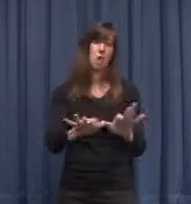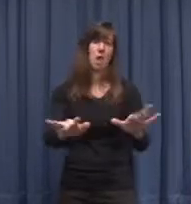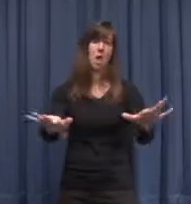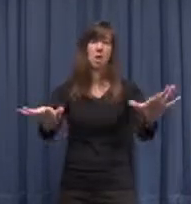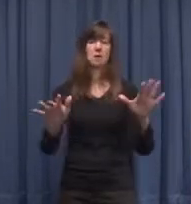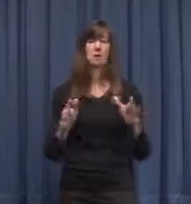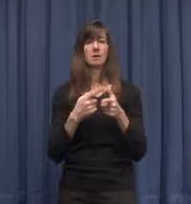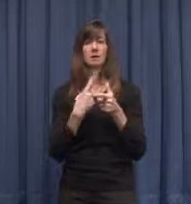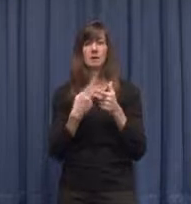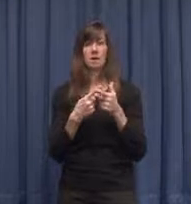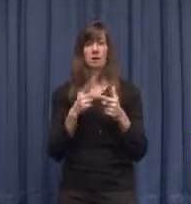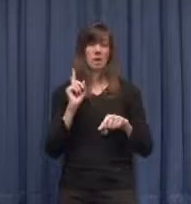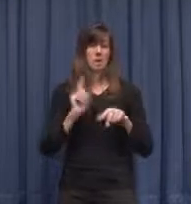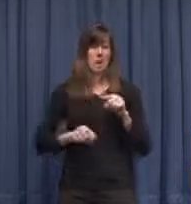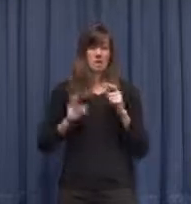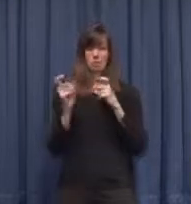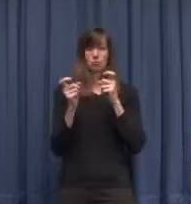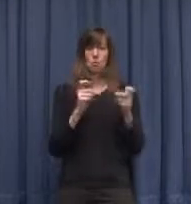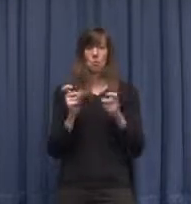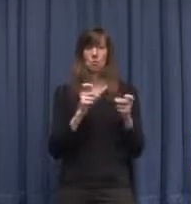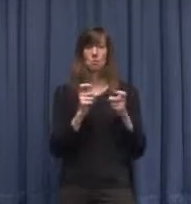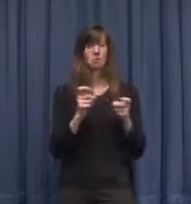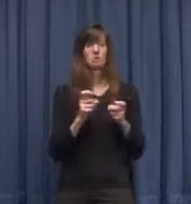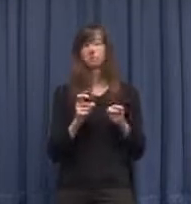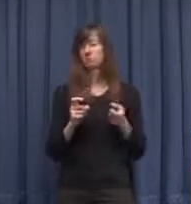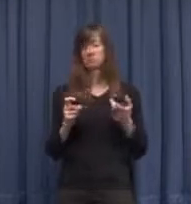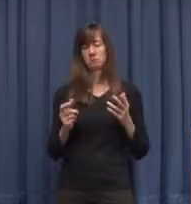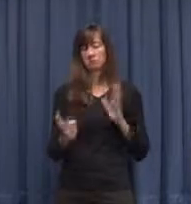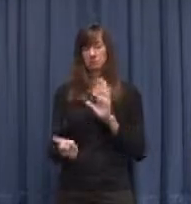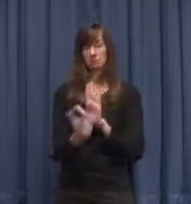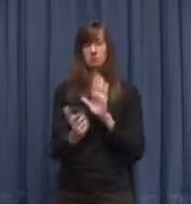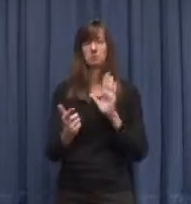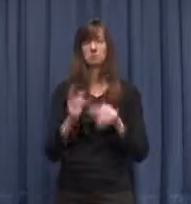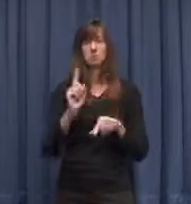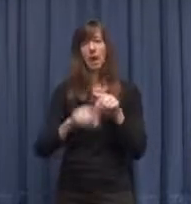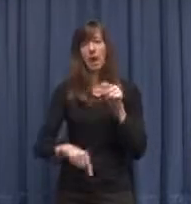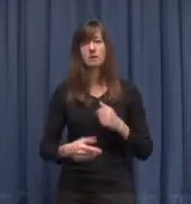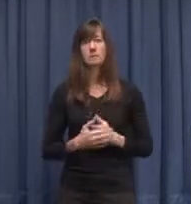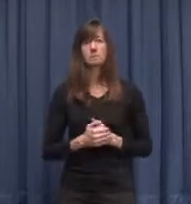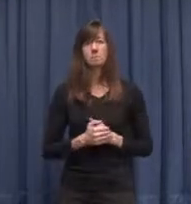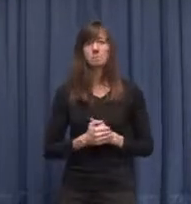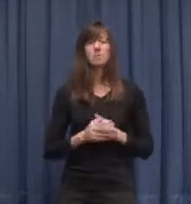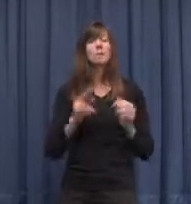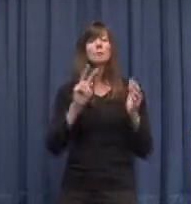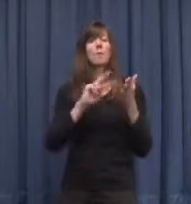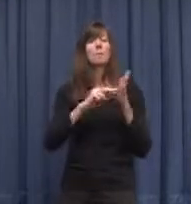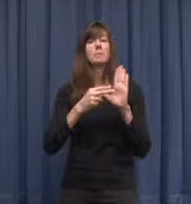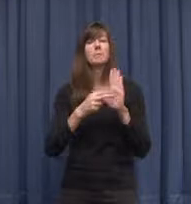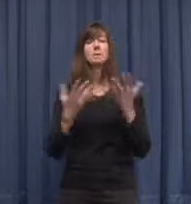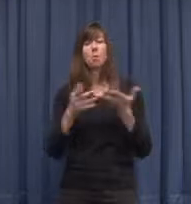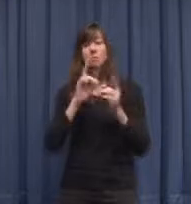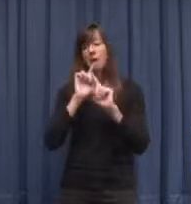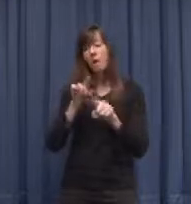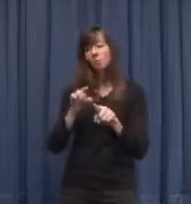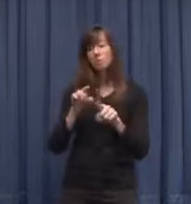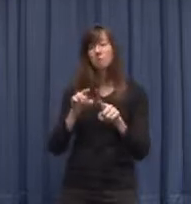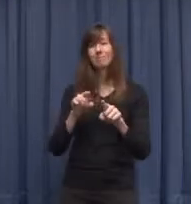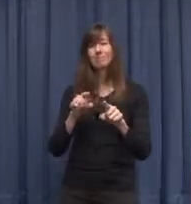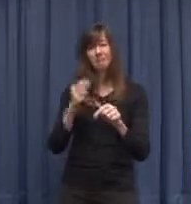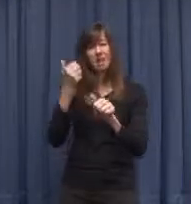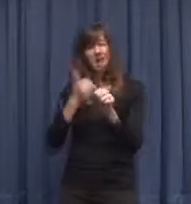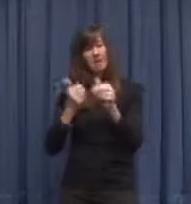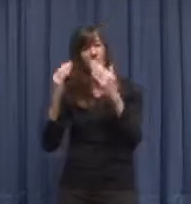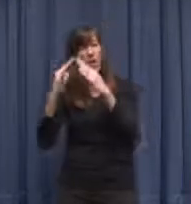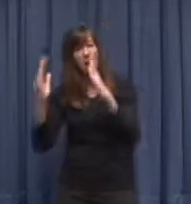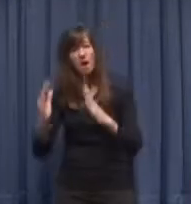have. So the short answer is every single household and every single person really